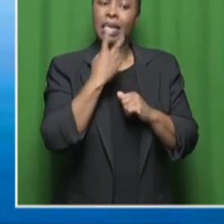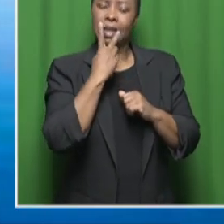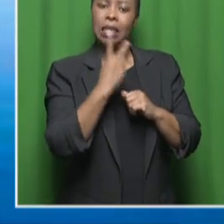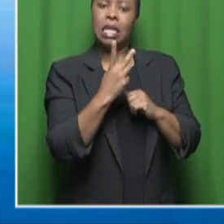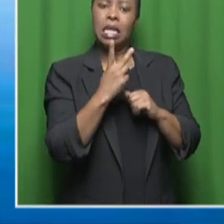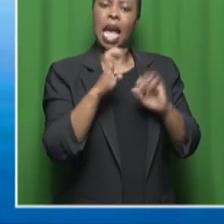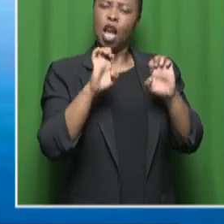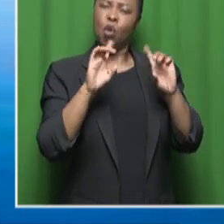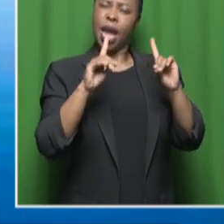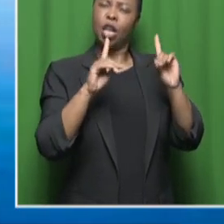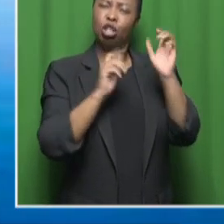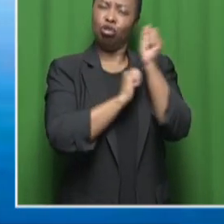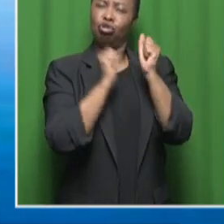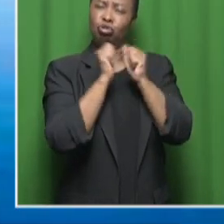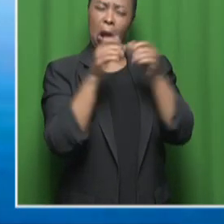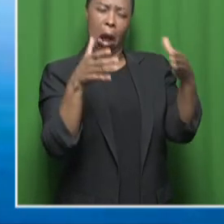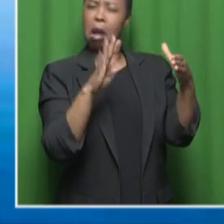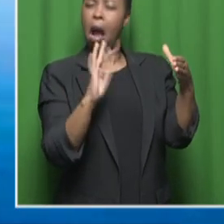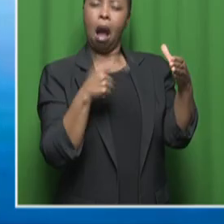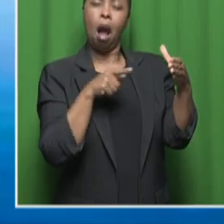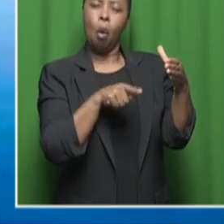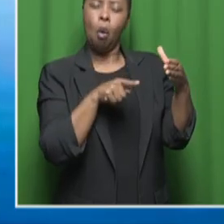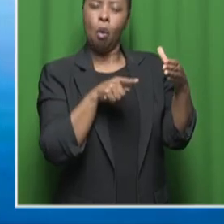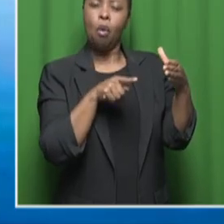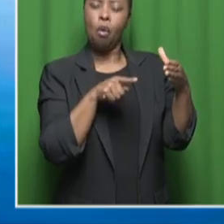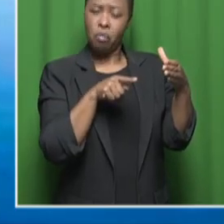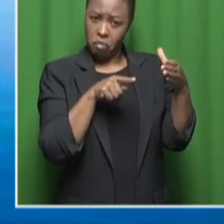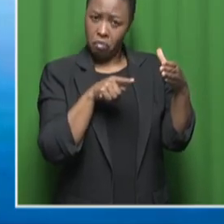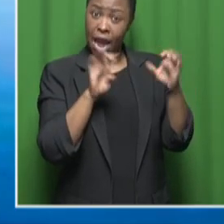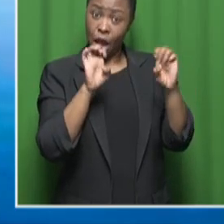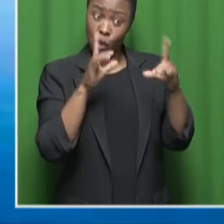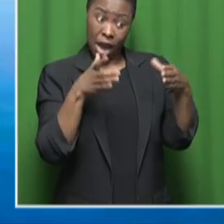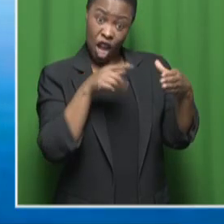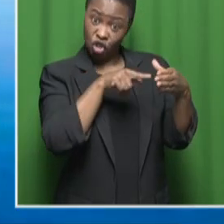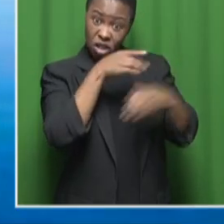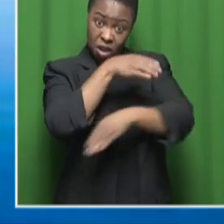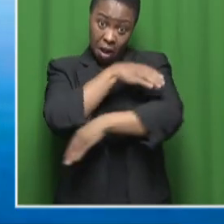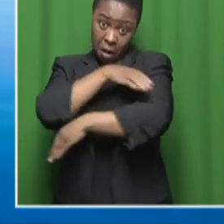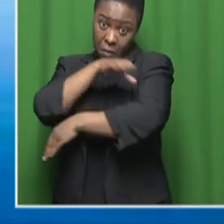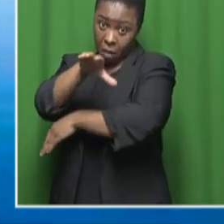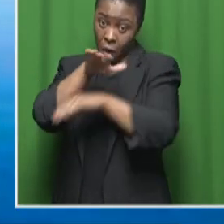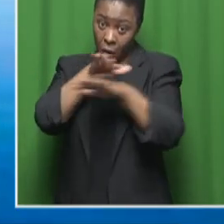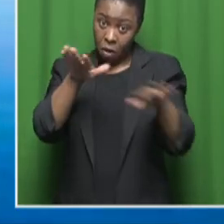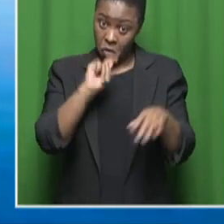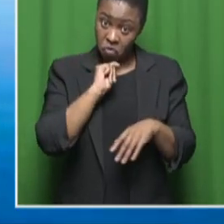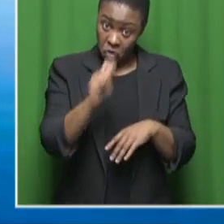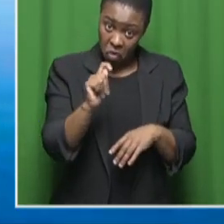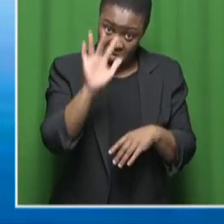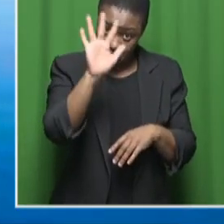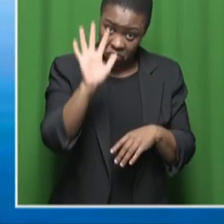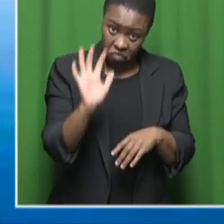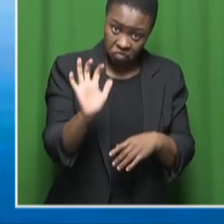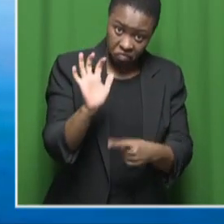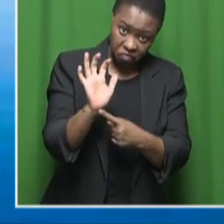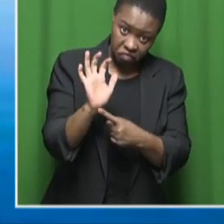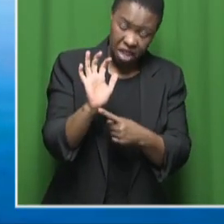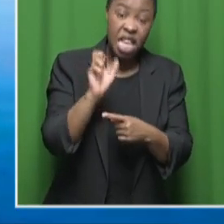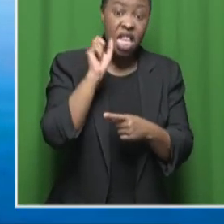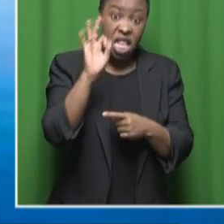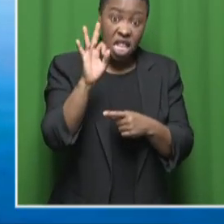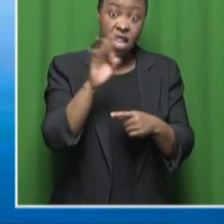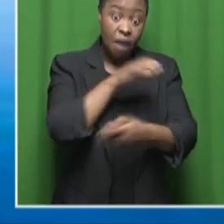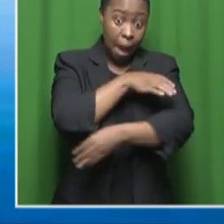structured to say, does the current education we have empower people truly so? And if it does, then why are we having some of the issues, the high